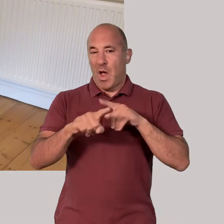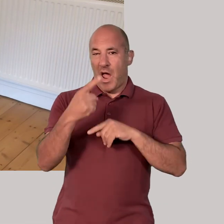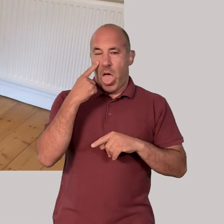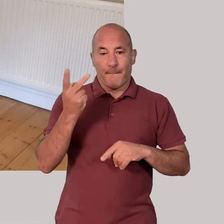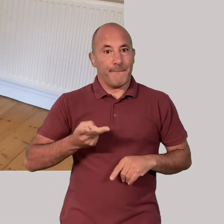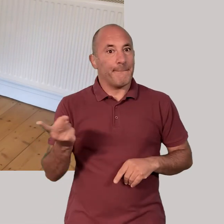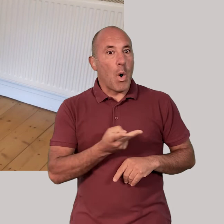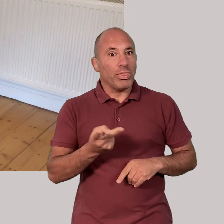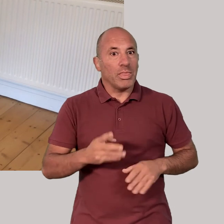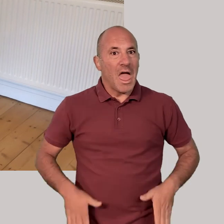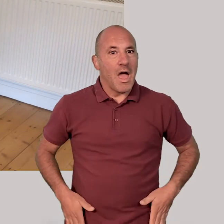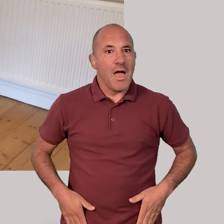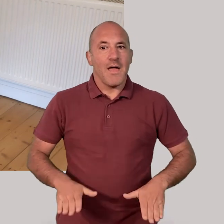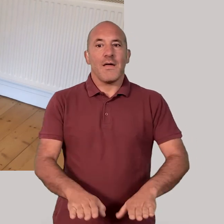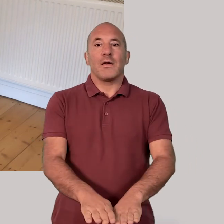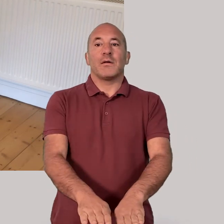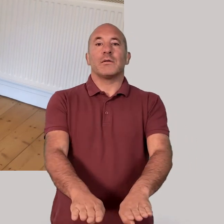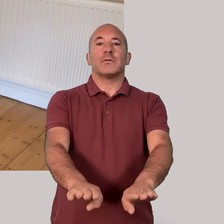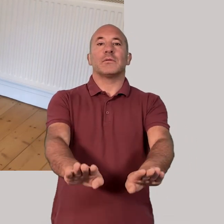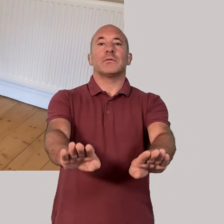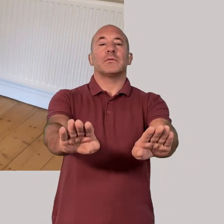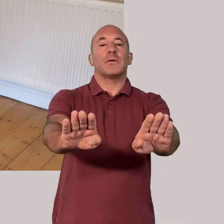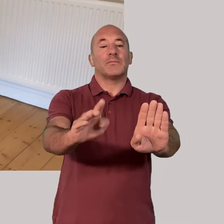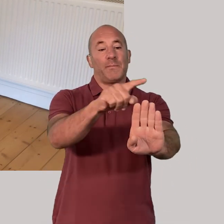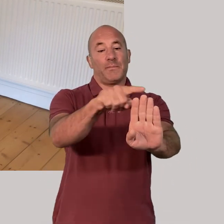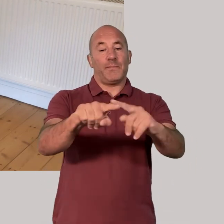one. And both legs come up.